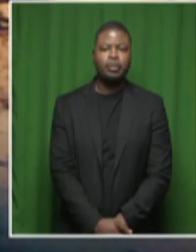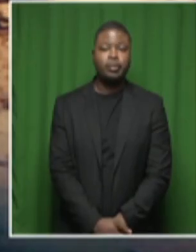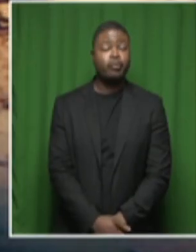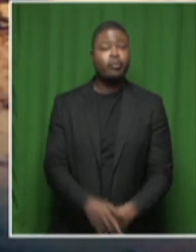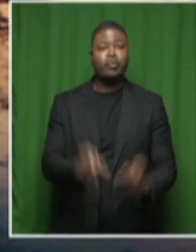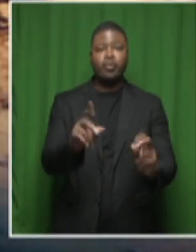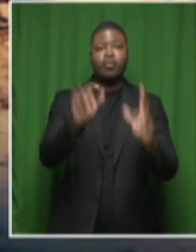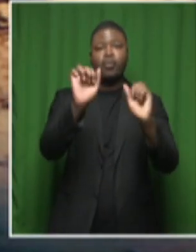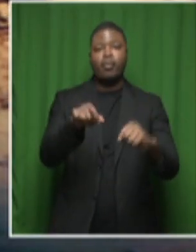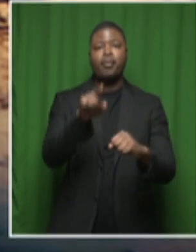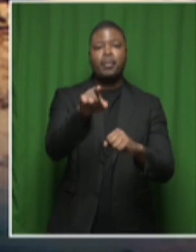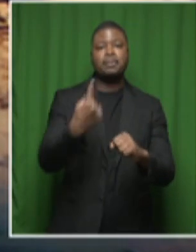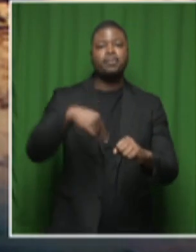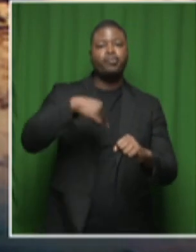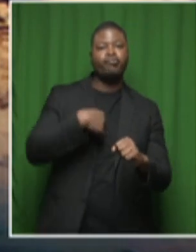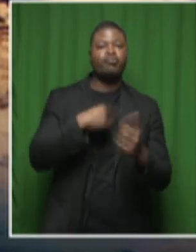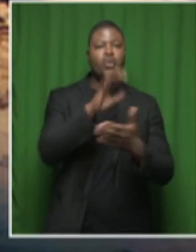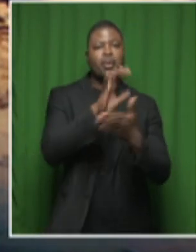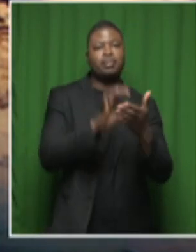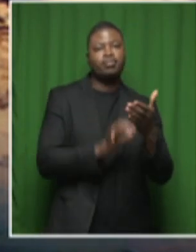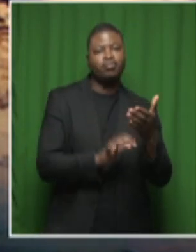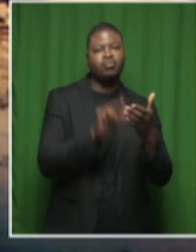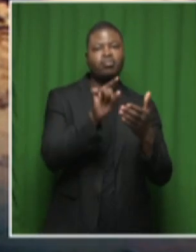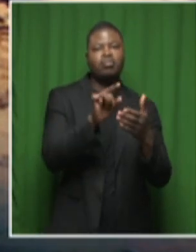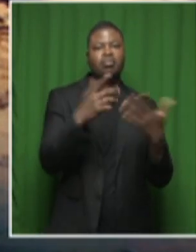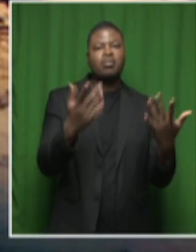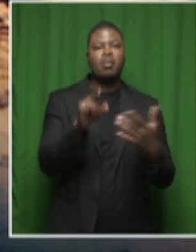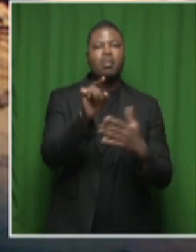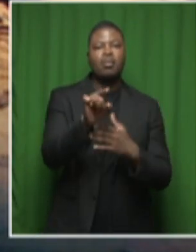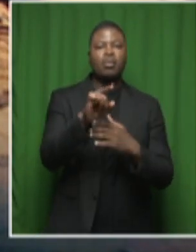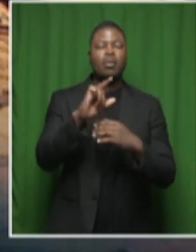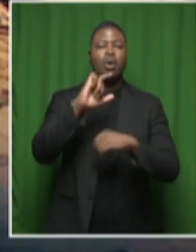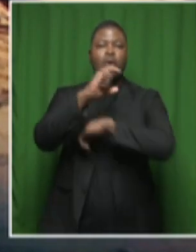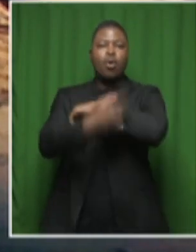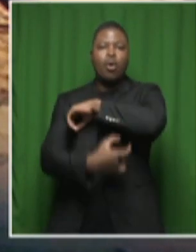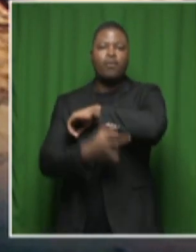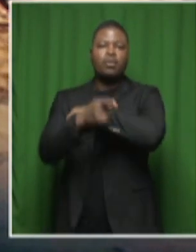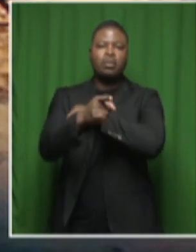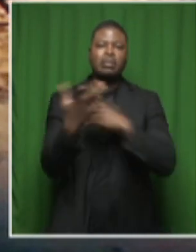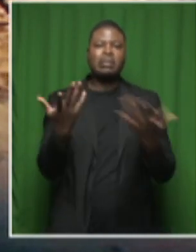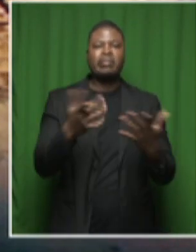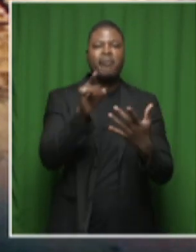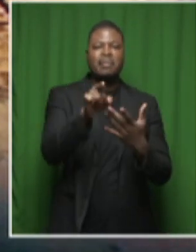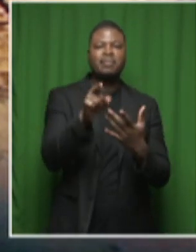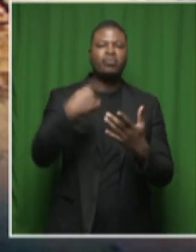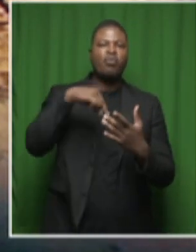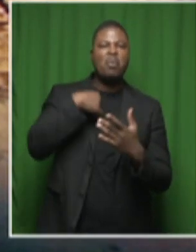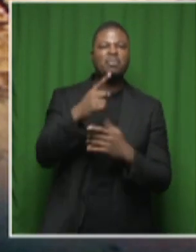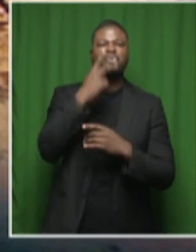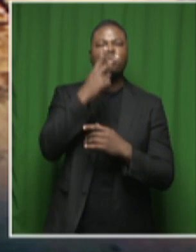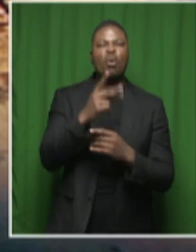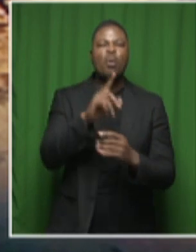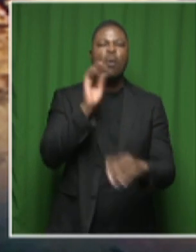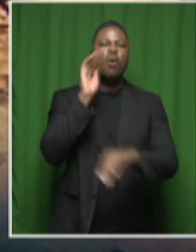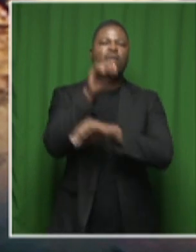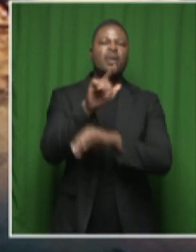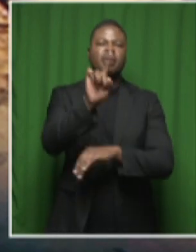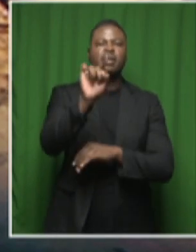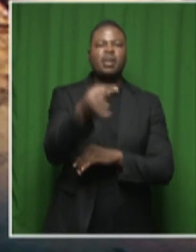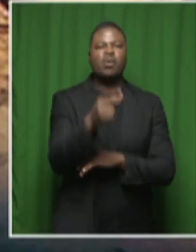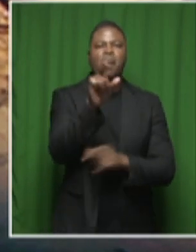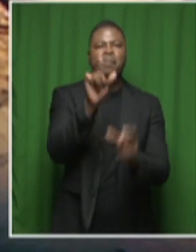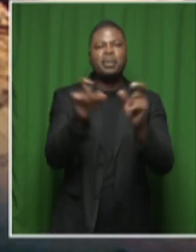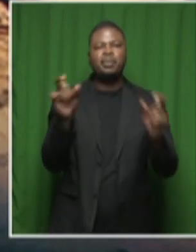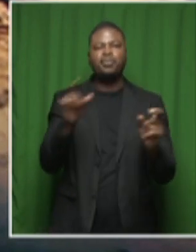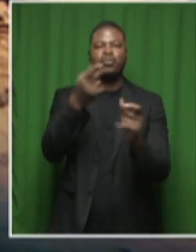All right, let's get to the story about the conference that's taking place. It's seen over 1,000 registered delegates consisting of global